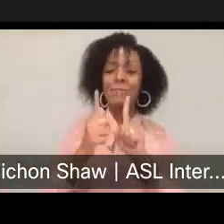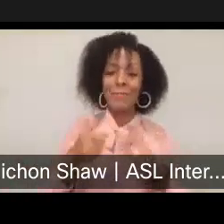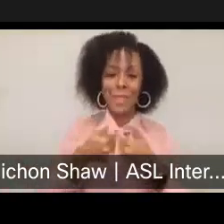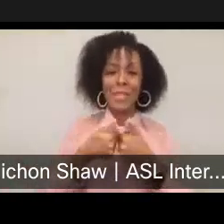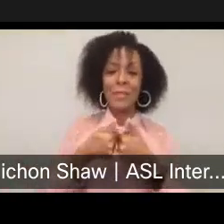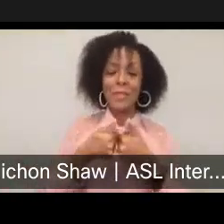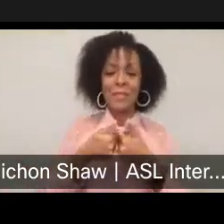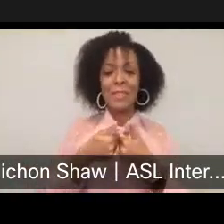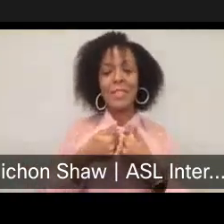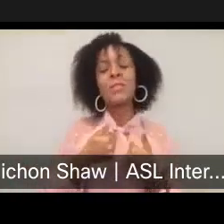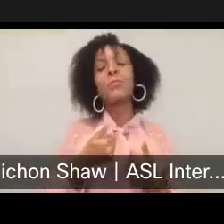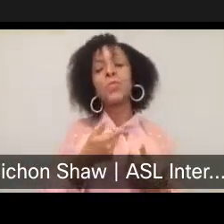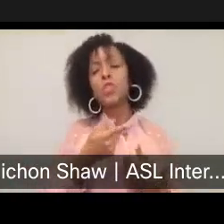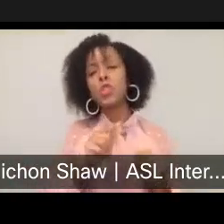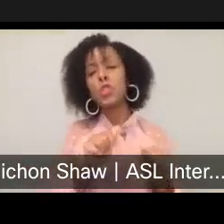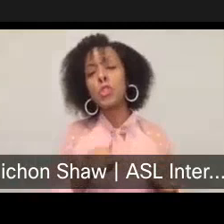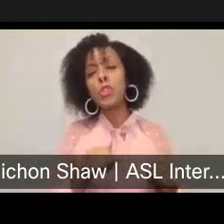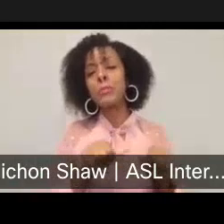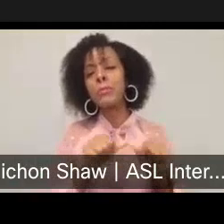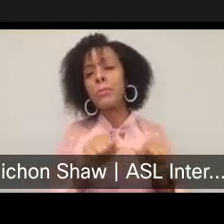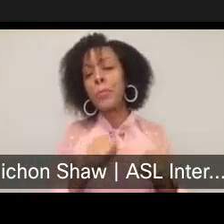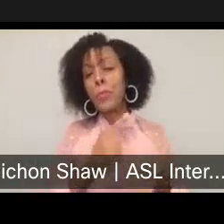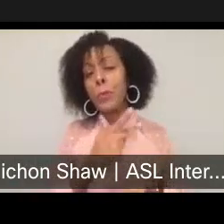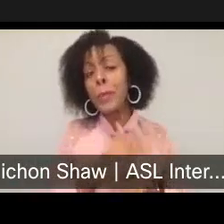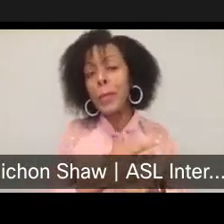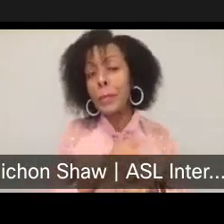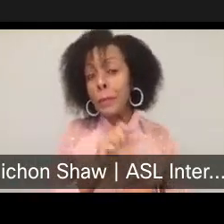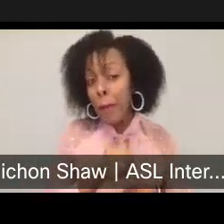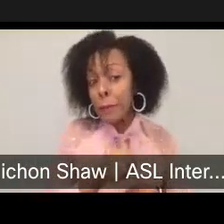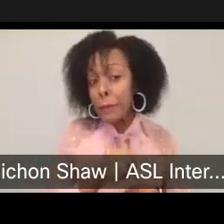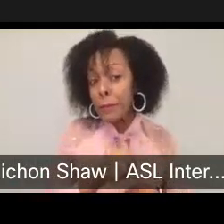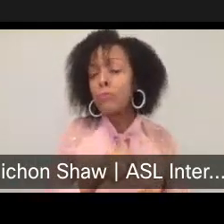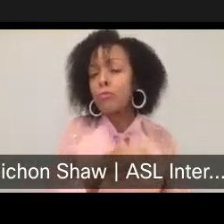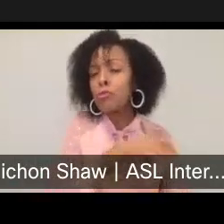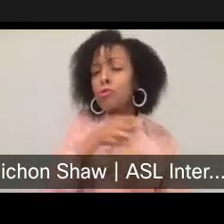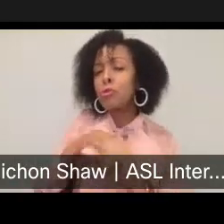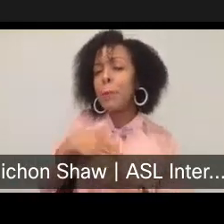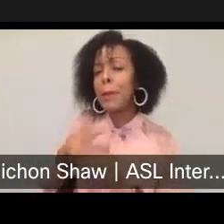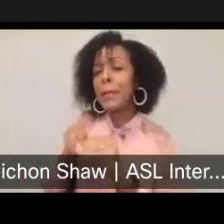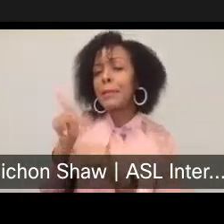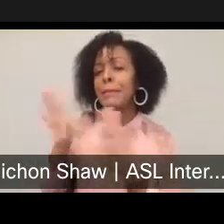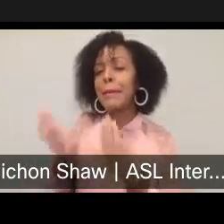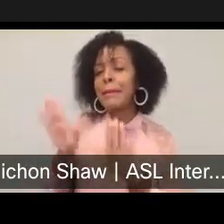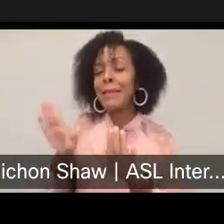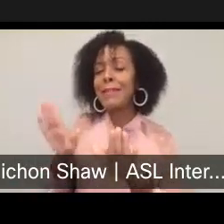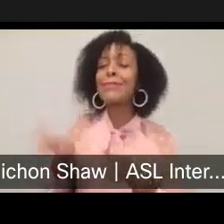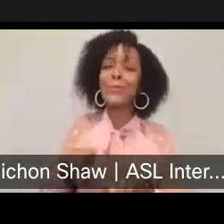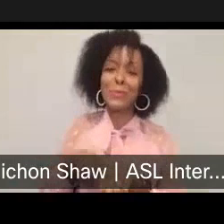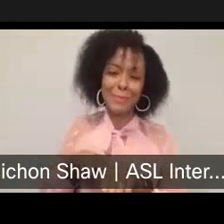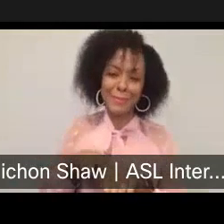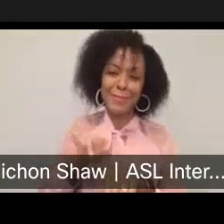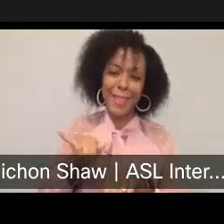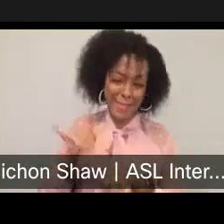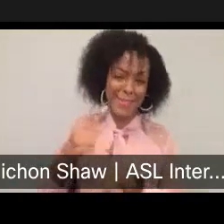for 3 days, then he wanted me to come to his meeting on Sunday. And of course, that's where I met Mrs. Dudley. So of course, Mr. Dudley was